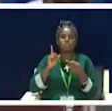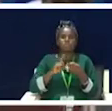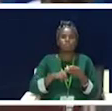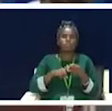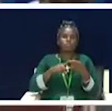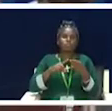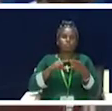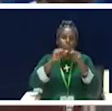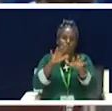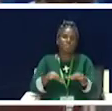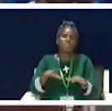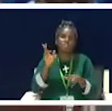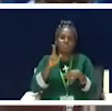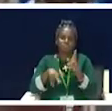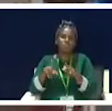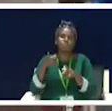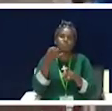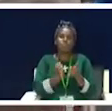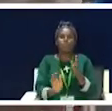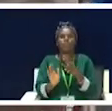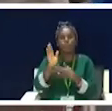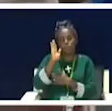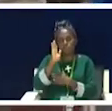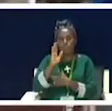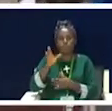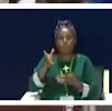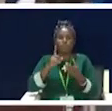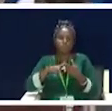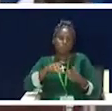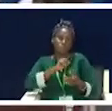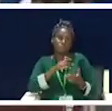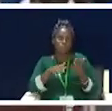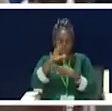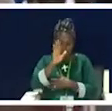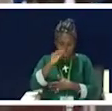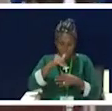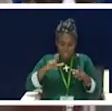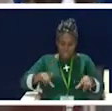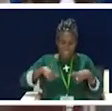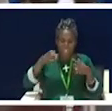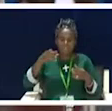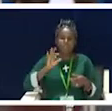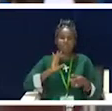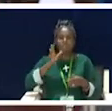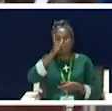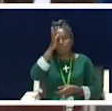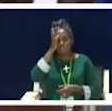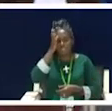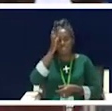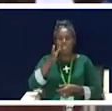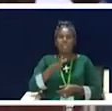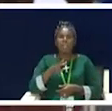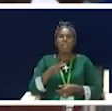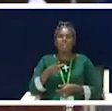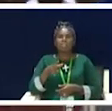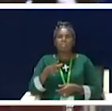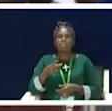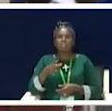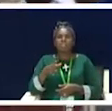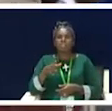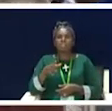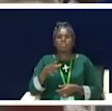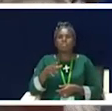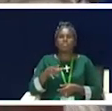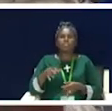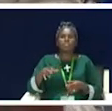God. We want to appreciate God in the life of our Father and the great and glorious things God